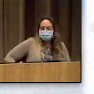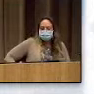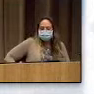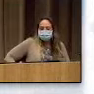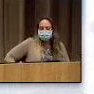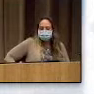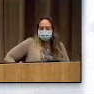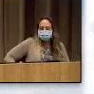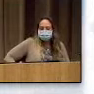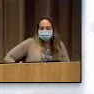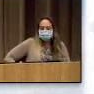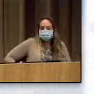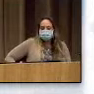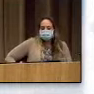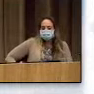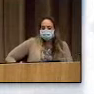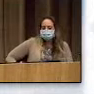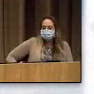maternity,